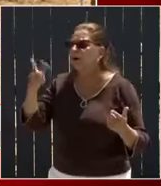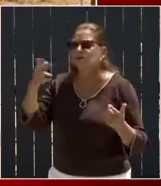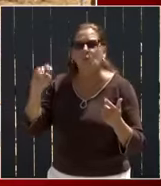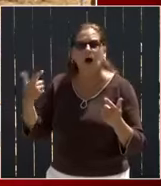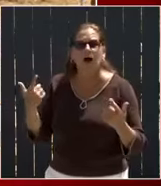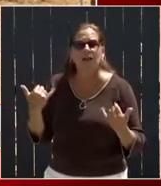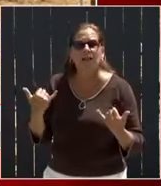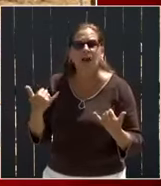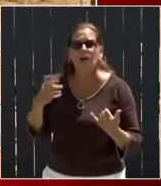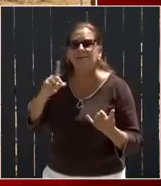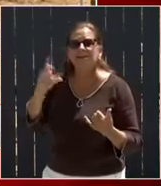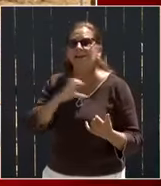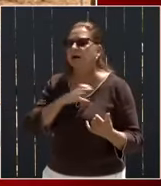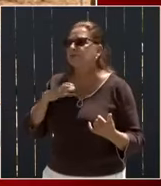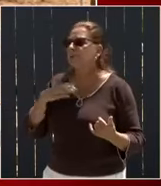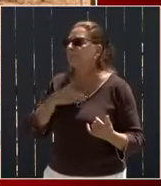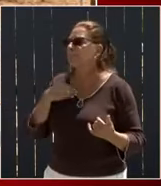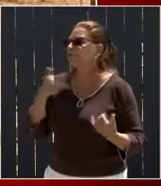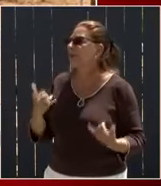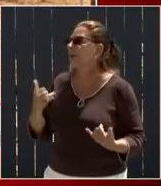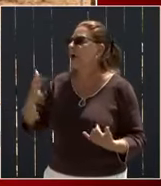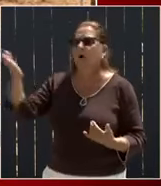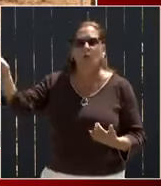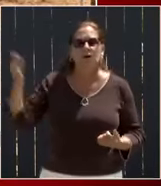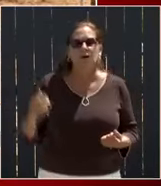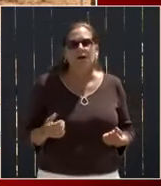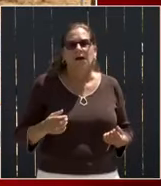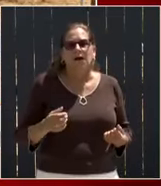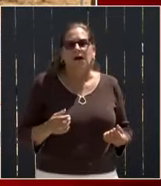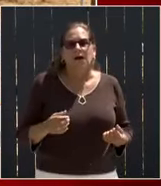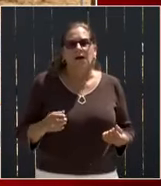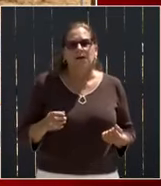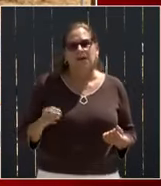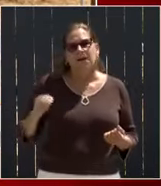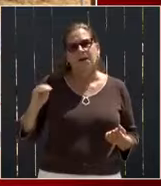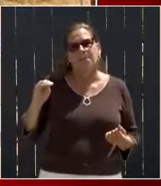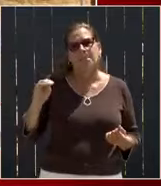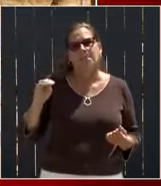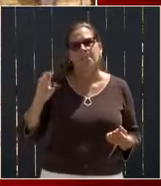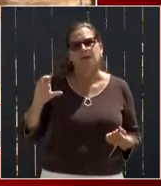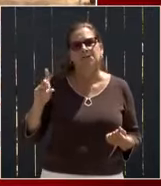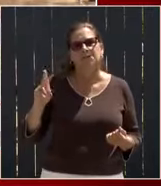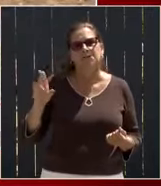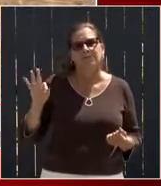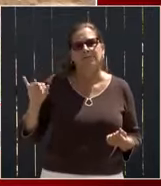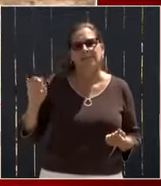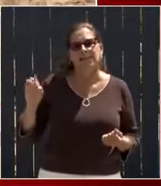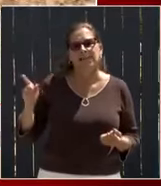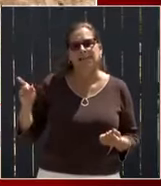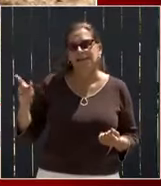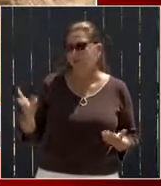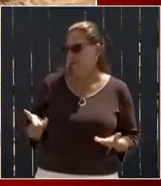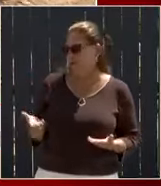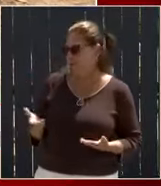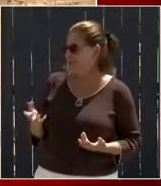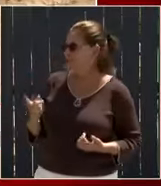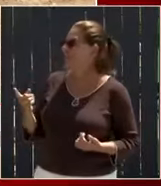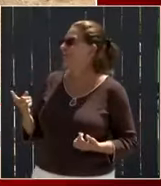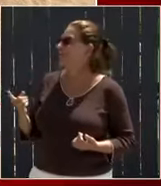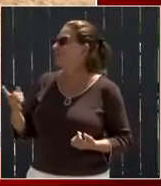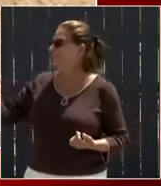him a big round of applause. And Brad, please join us. Thank you, everybody.